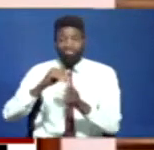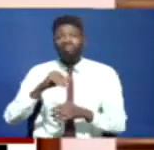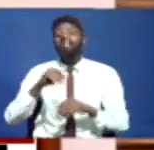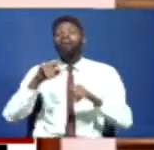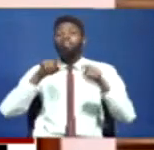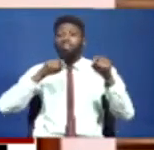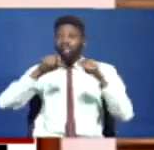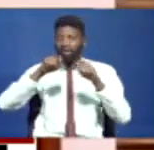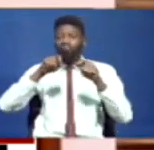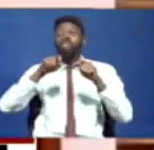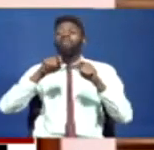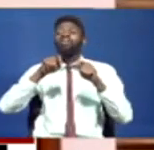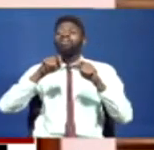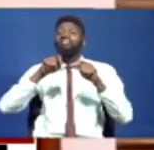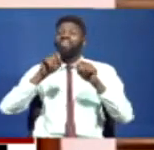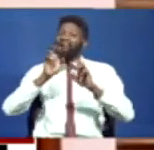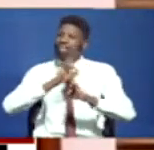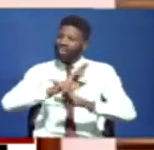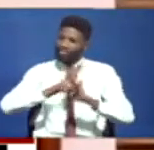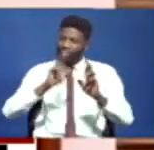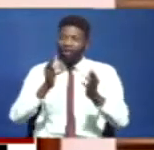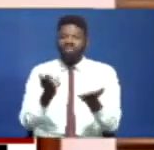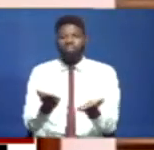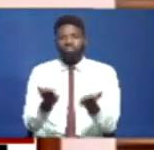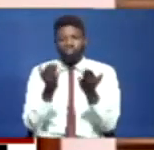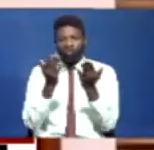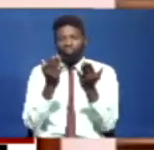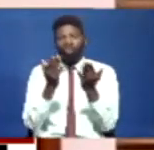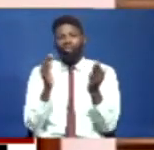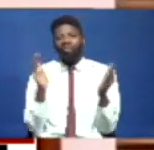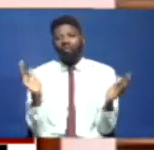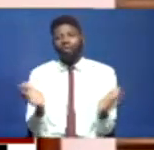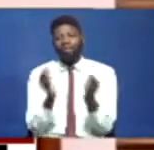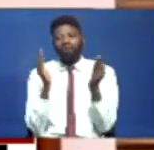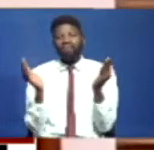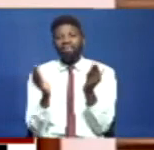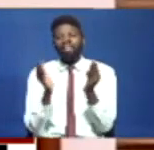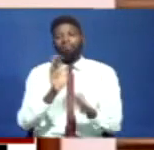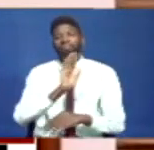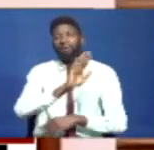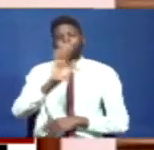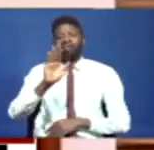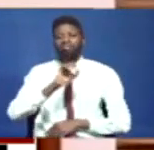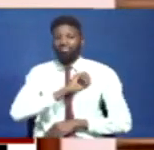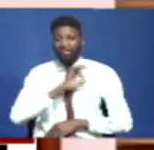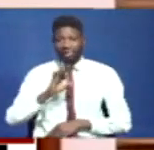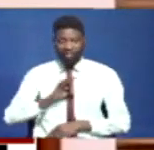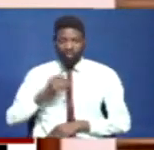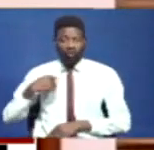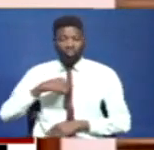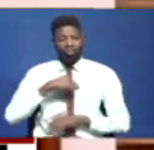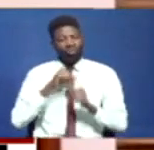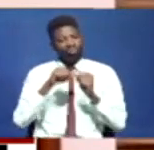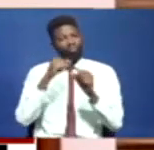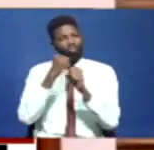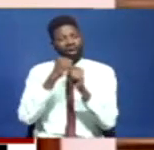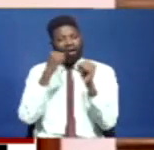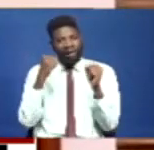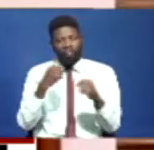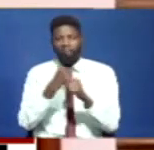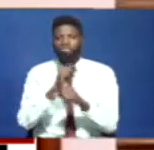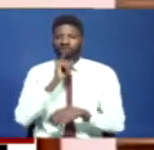is committed to improve the welfare of the staff. Let's keep playing our part in making our broadcast